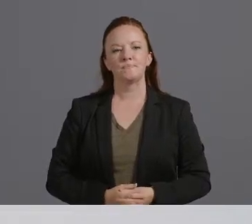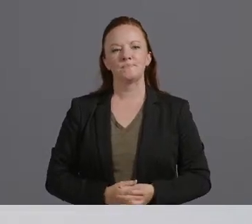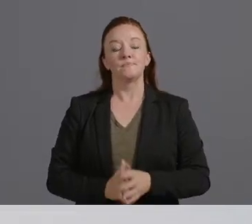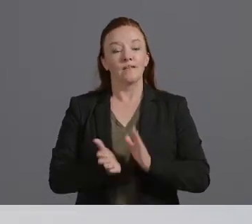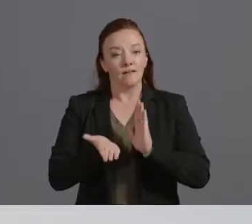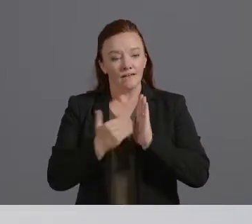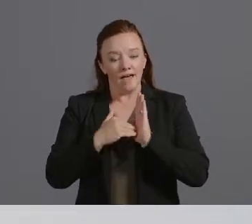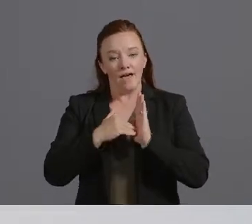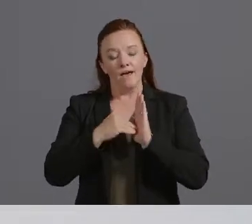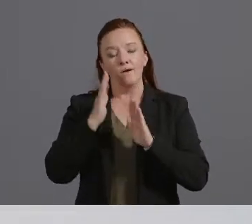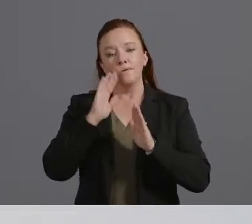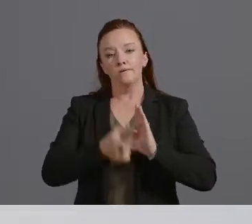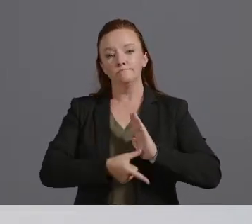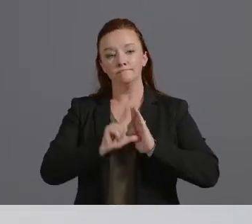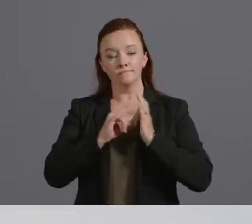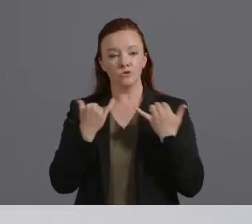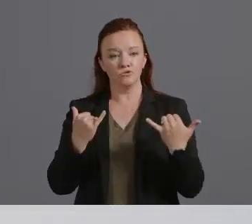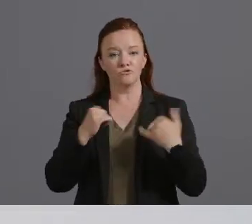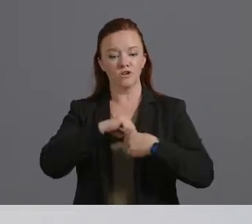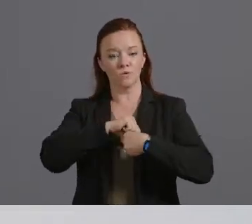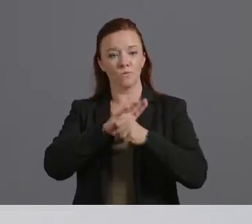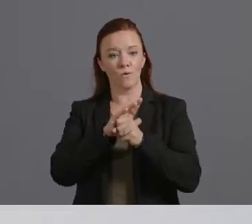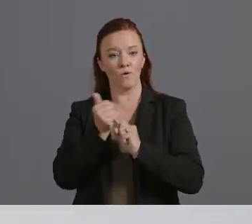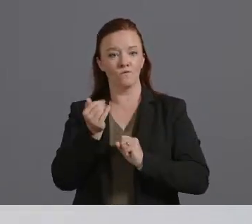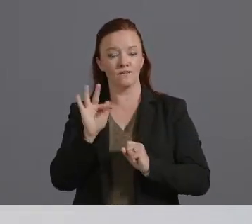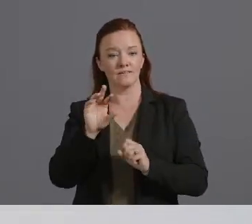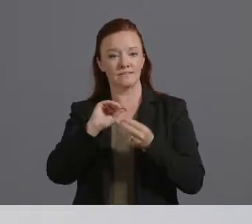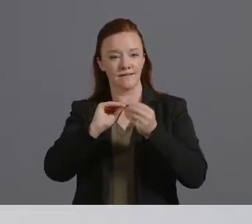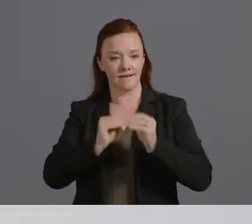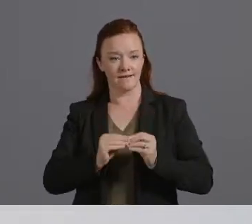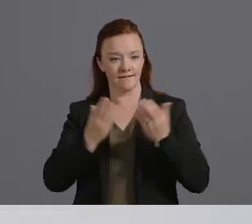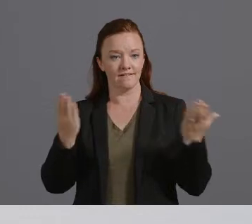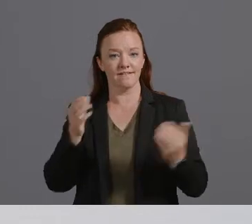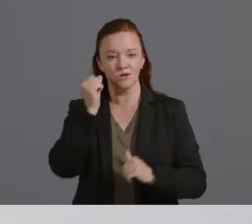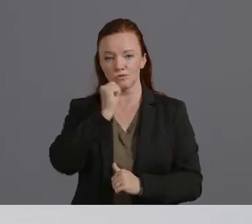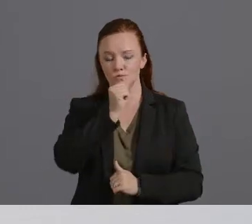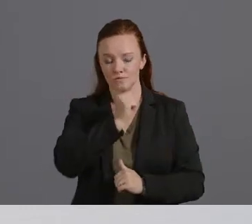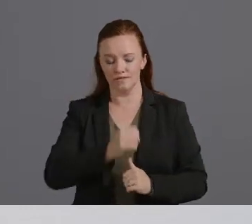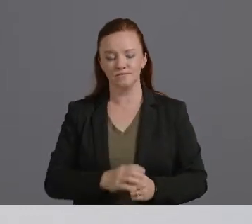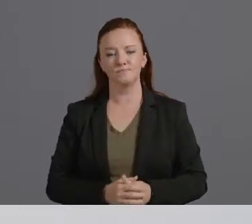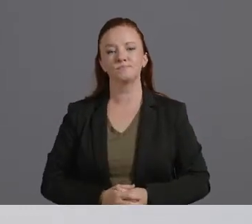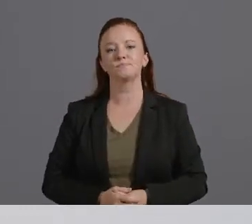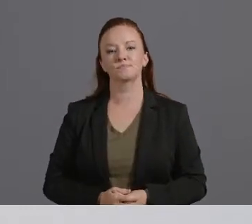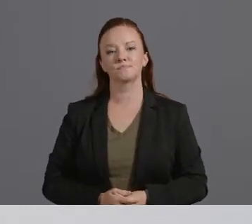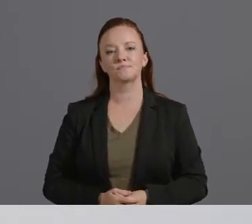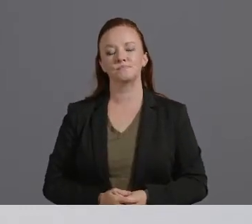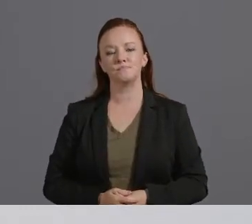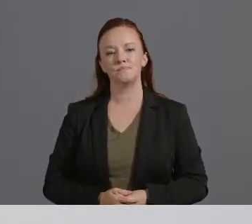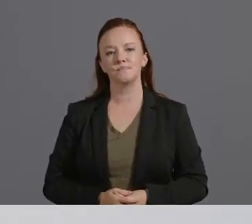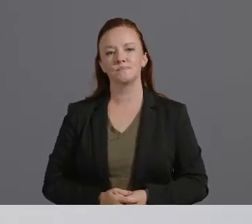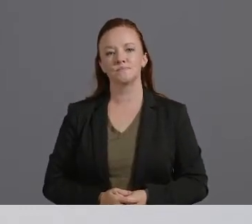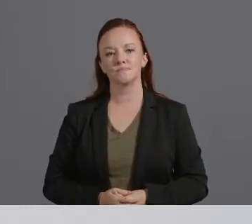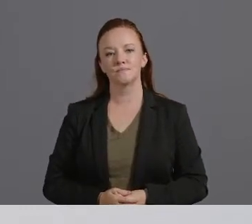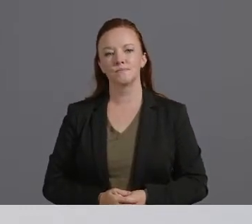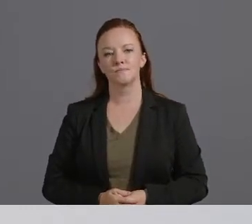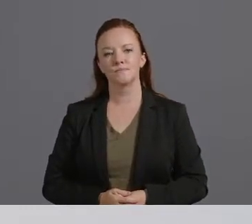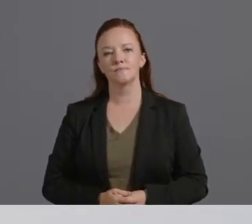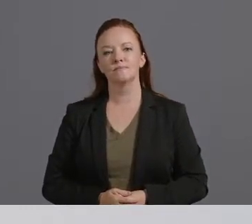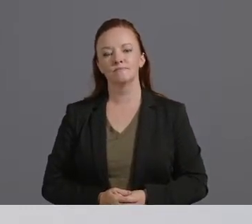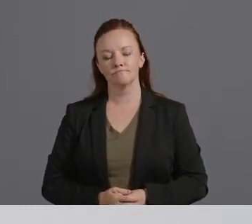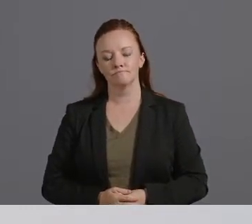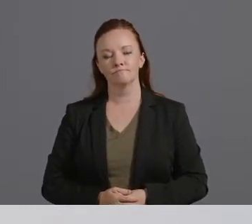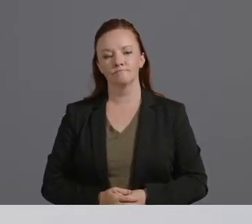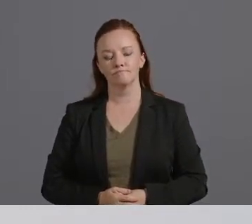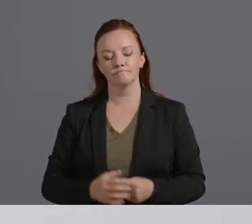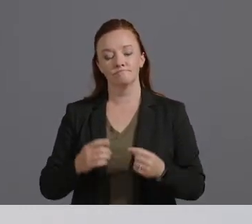again, I'm going to go over the current COVID-19 data here in Arizona. We have continued to see a